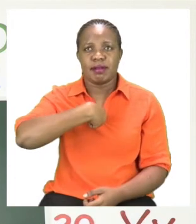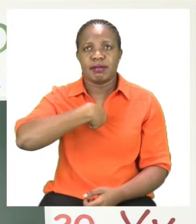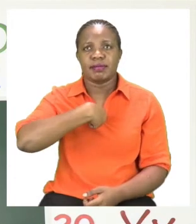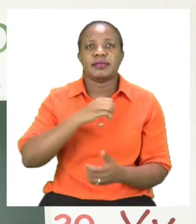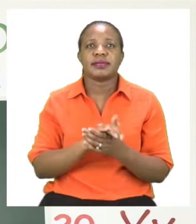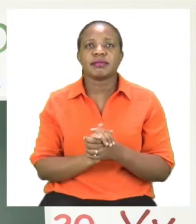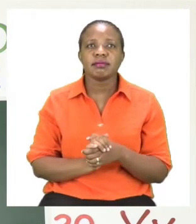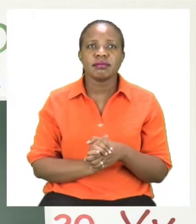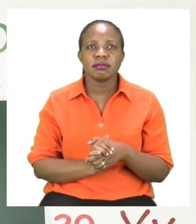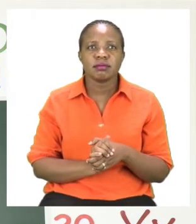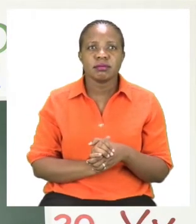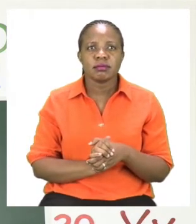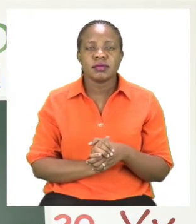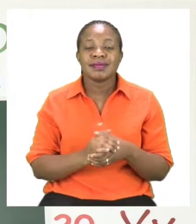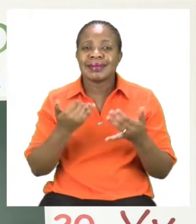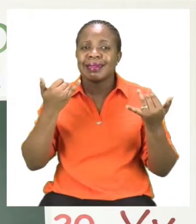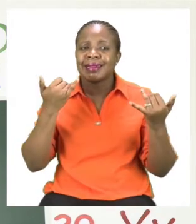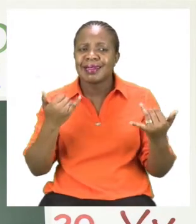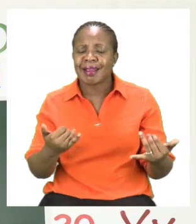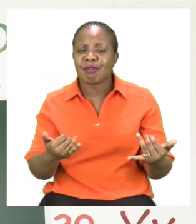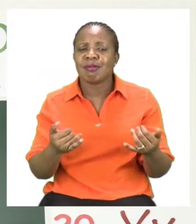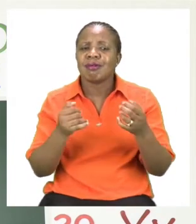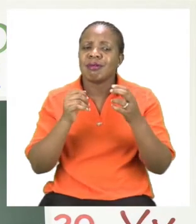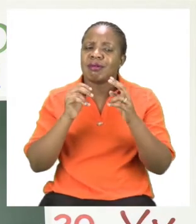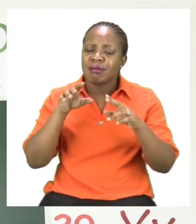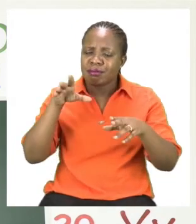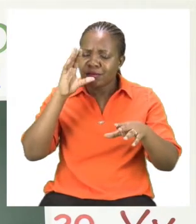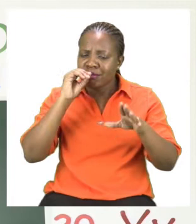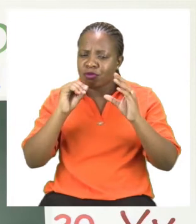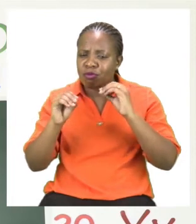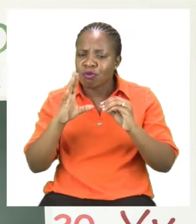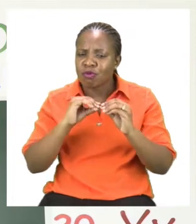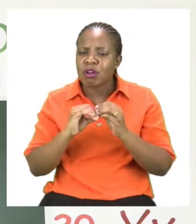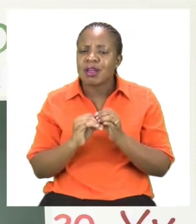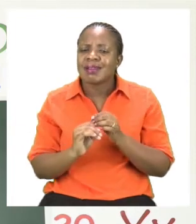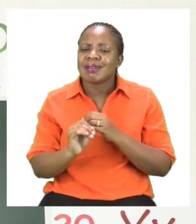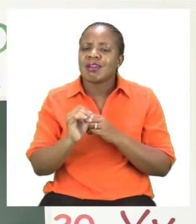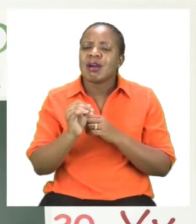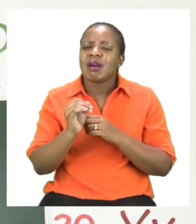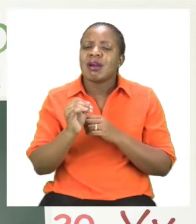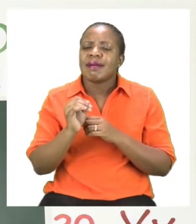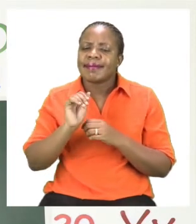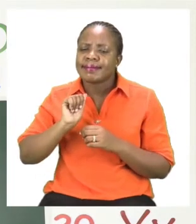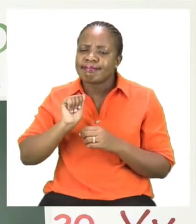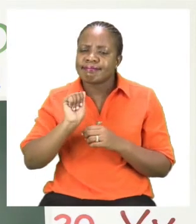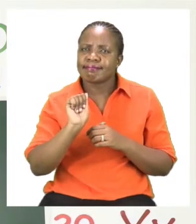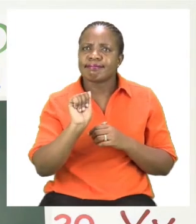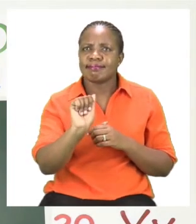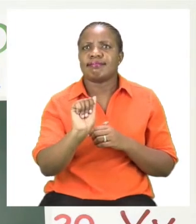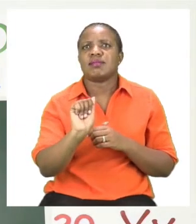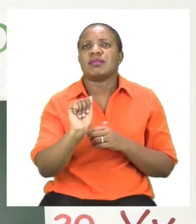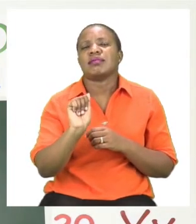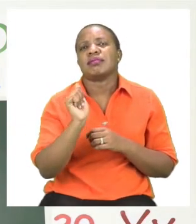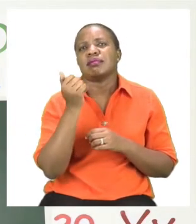are talking about owning something. So if we are talking about owning something, for example,